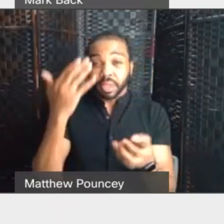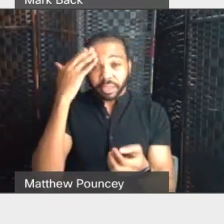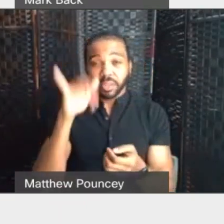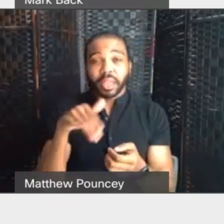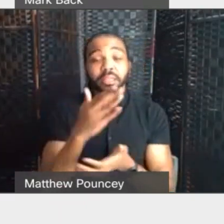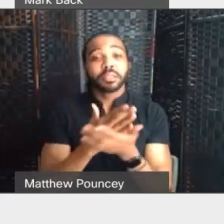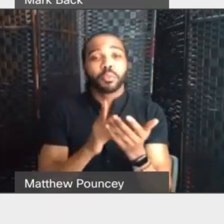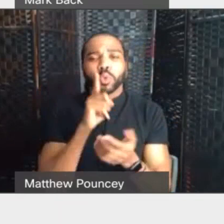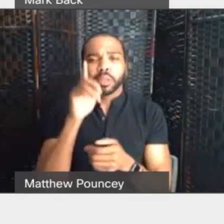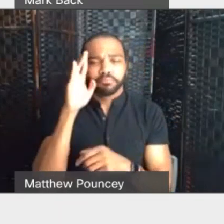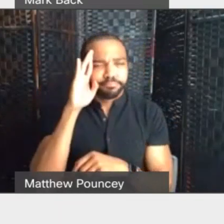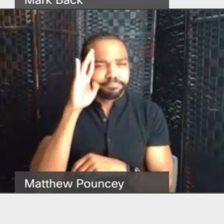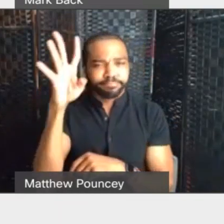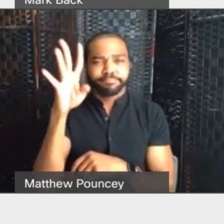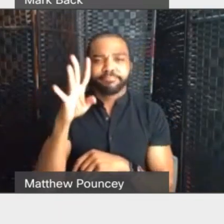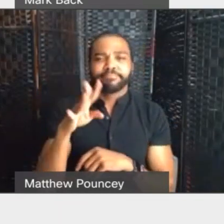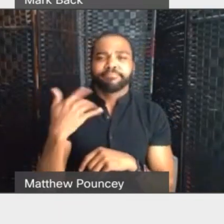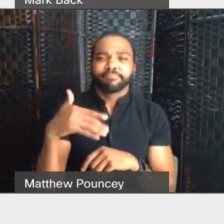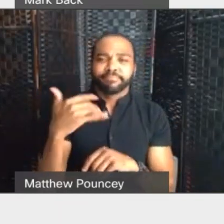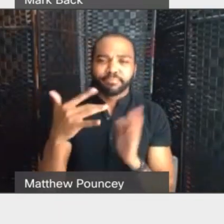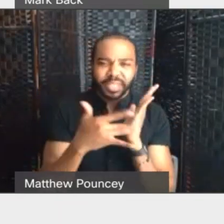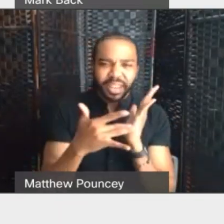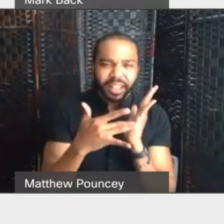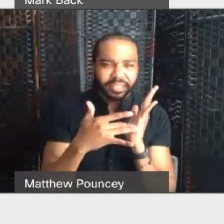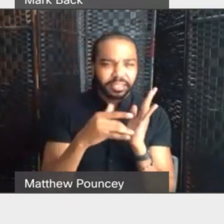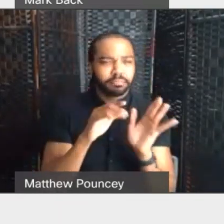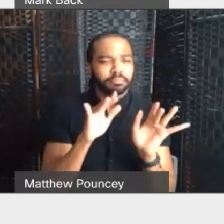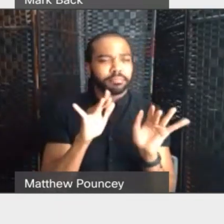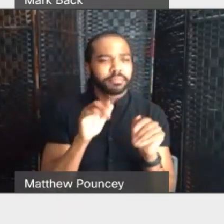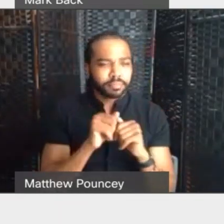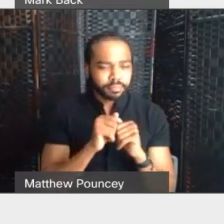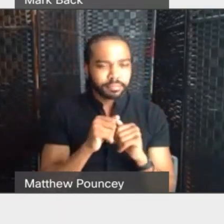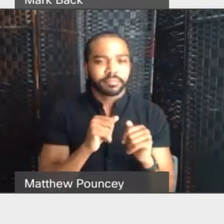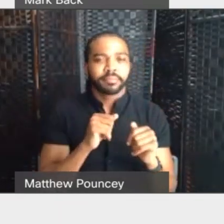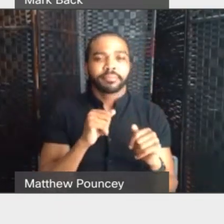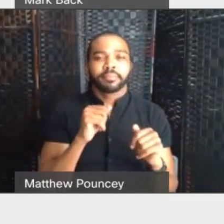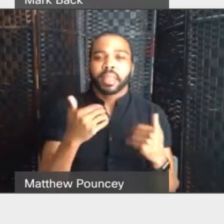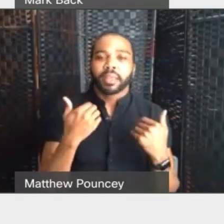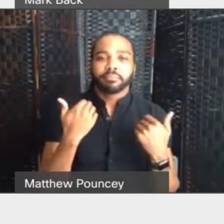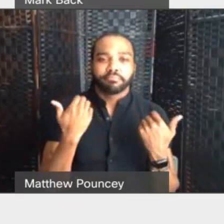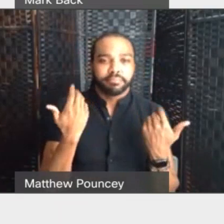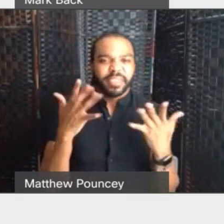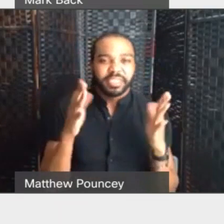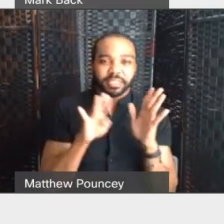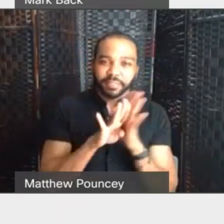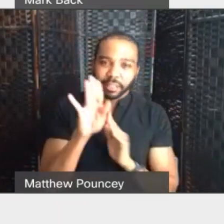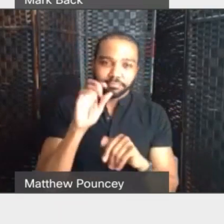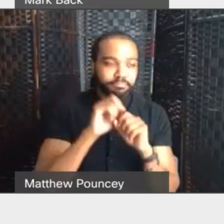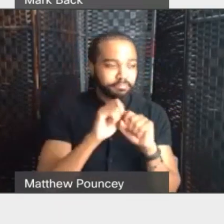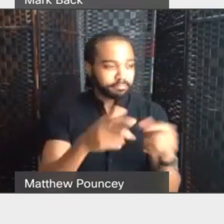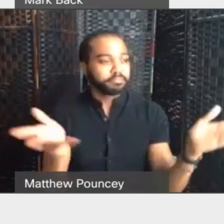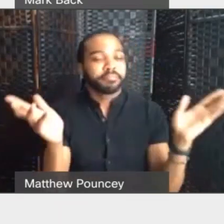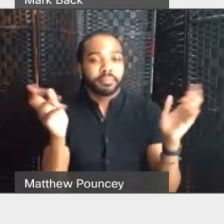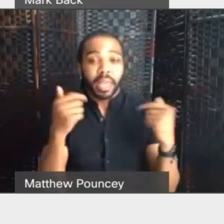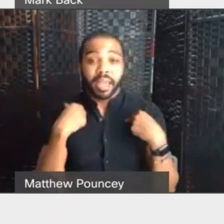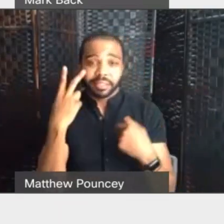very creative and thoughtful programming that have been developed. And, you know,